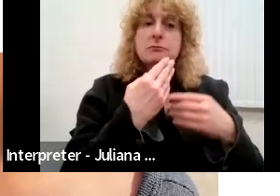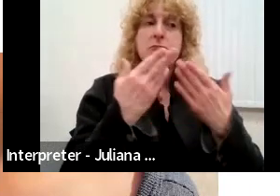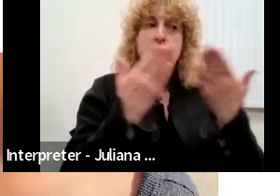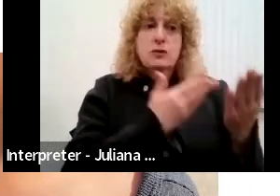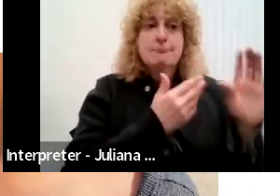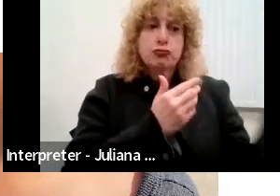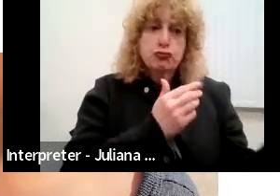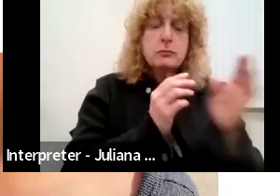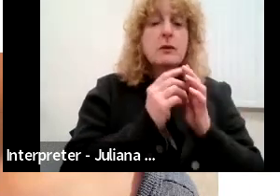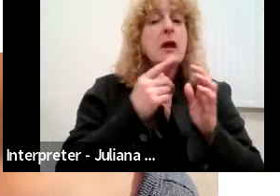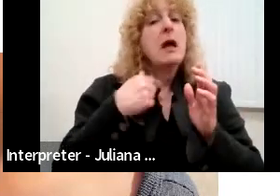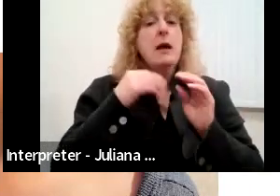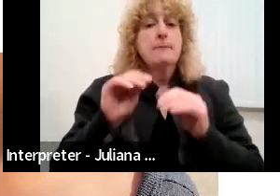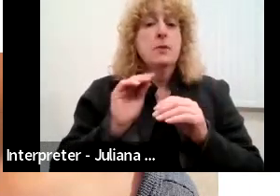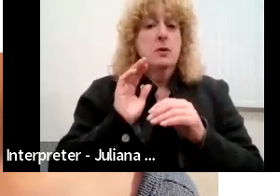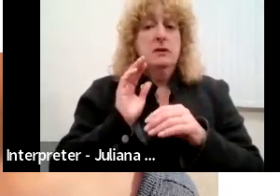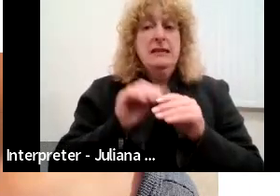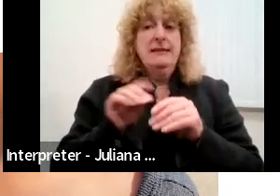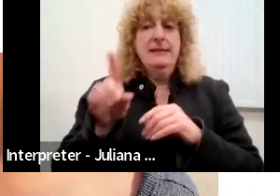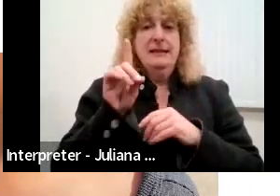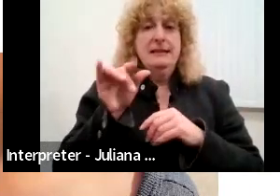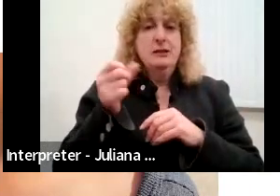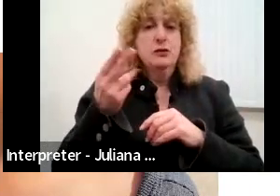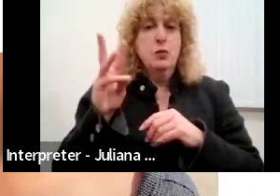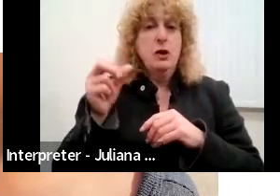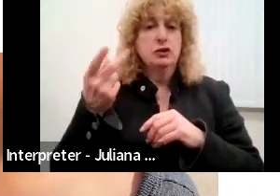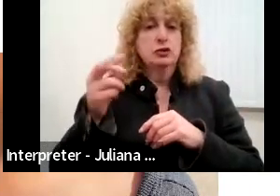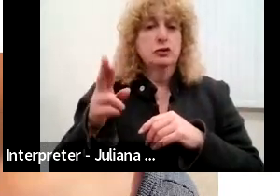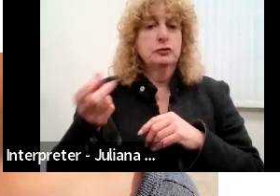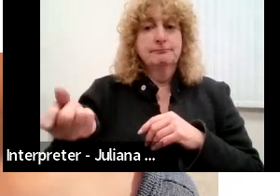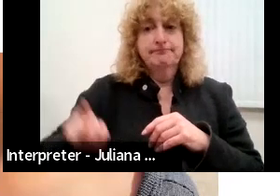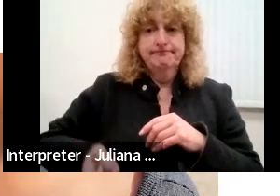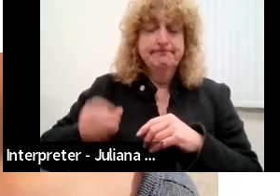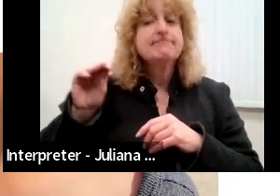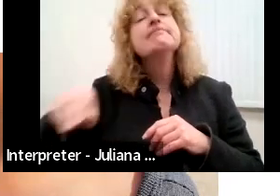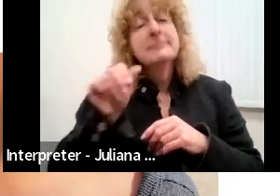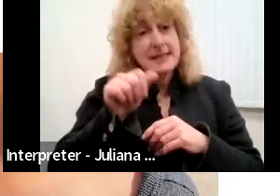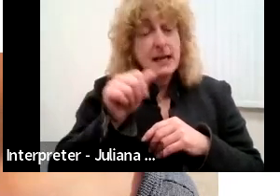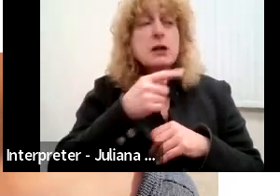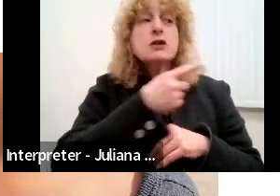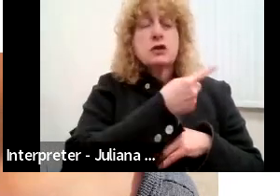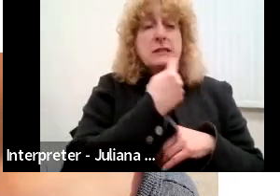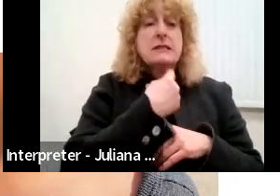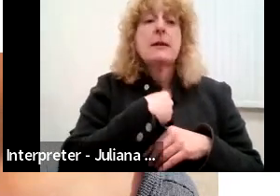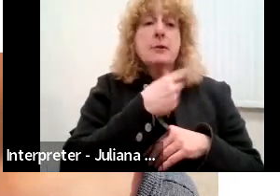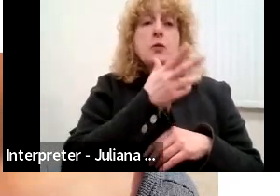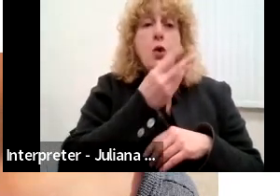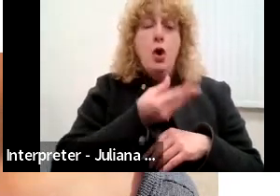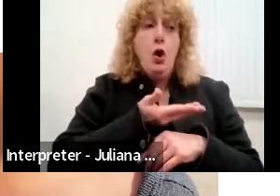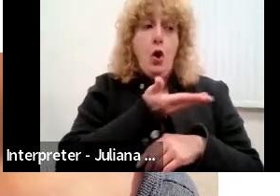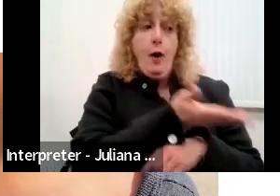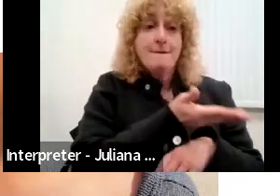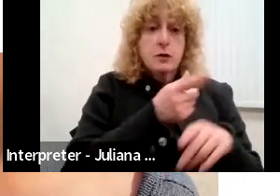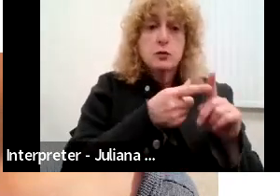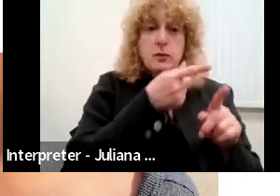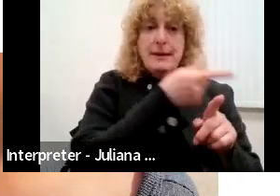put ours she- in the dishwasher. Yep. And then she also would tell me that really she would offer it to him like when they were